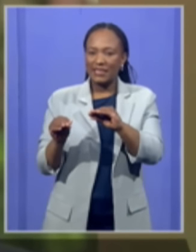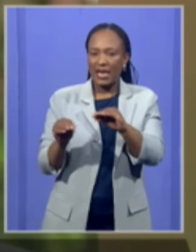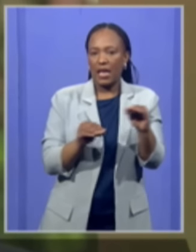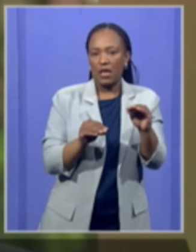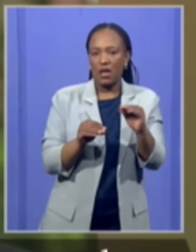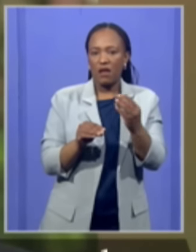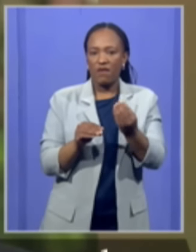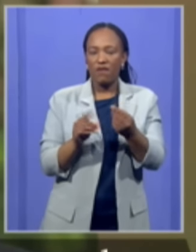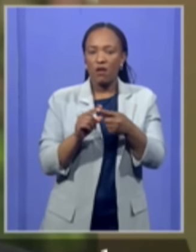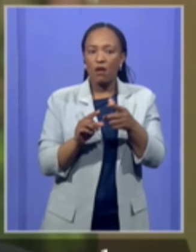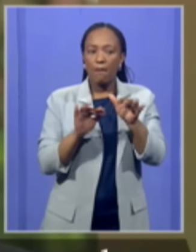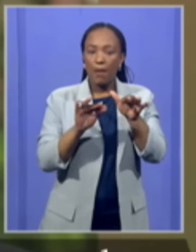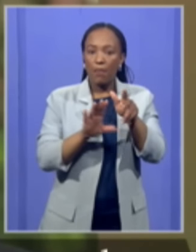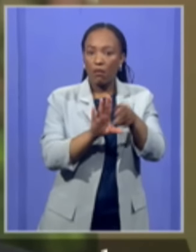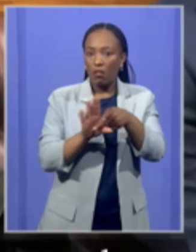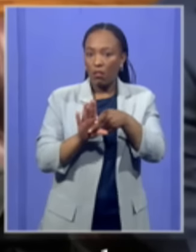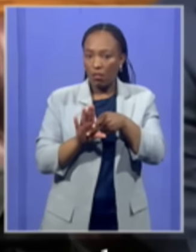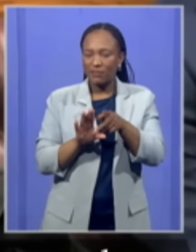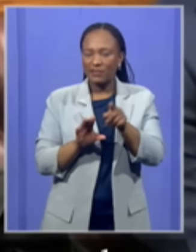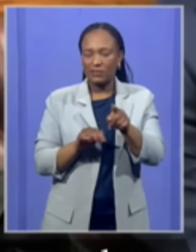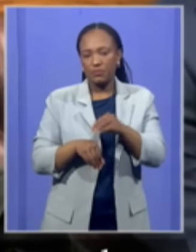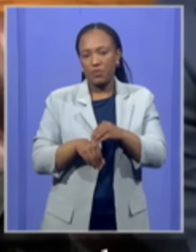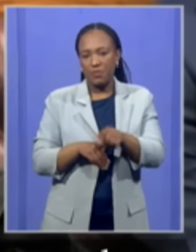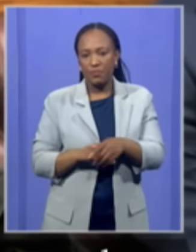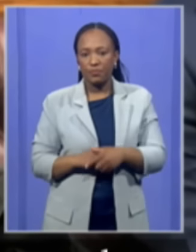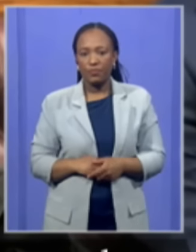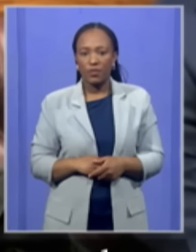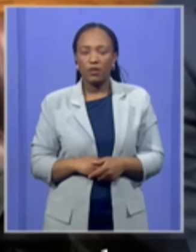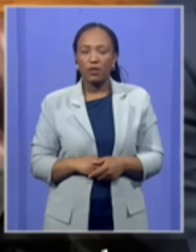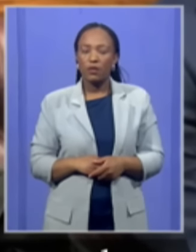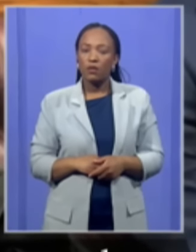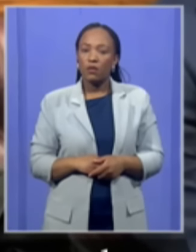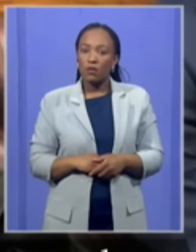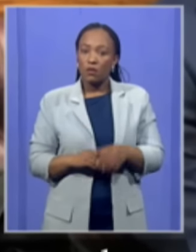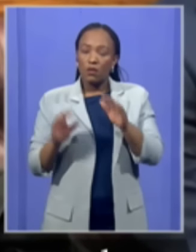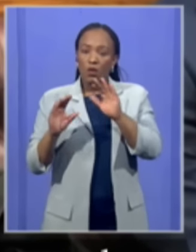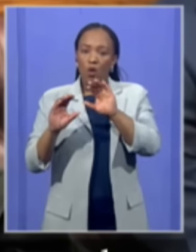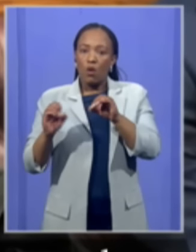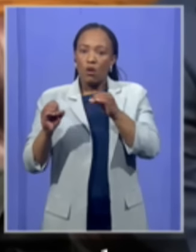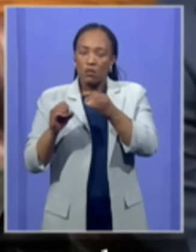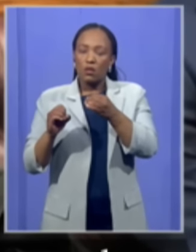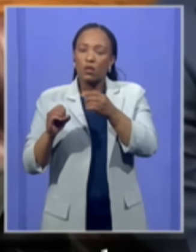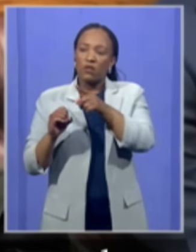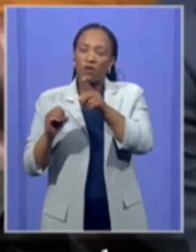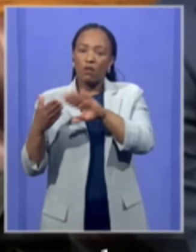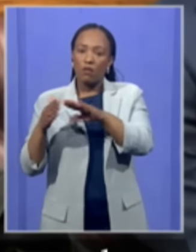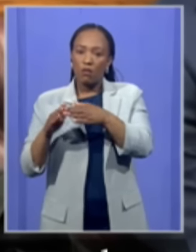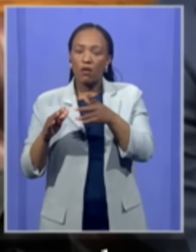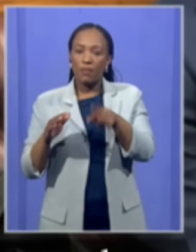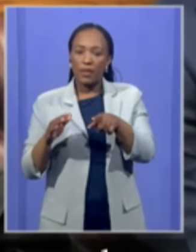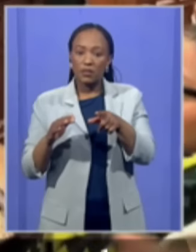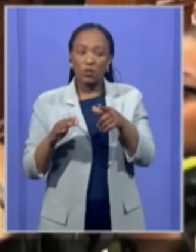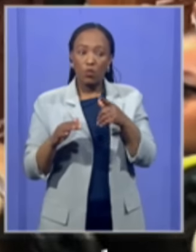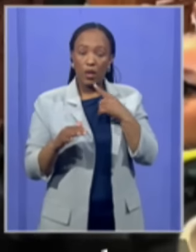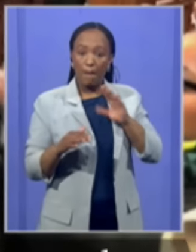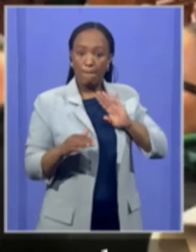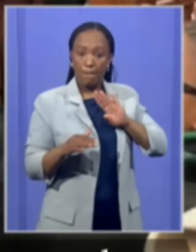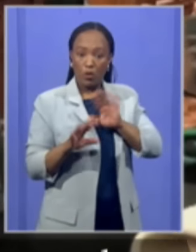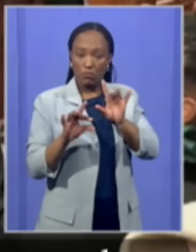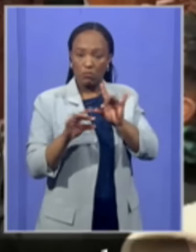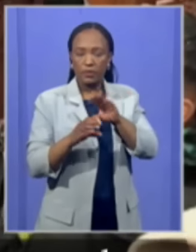limited public participation in the current model. Mekgatlo ya setjhaba e ipiletsa ho baahi ho nka karolo ka dinako tsohle ha ho kgethwa lekgotla